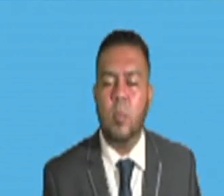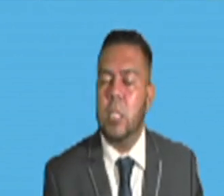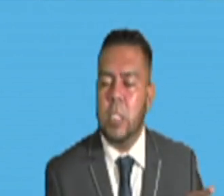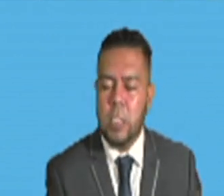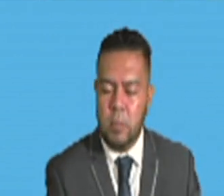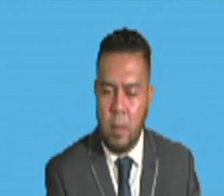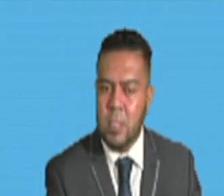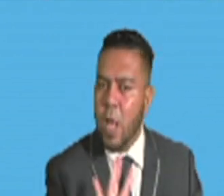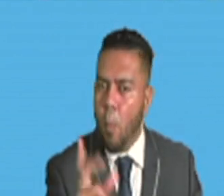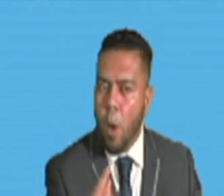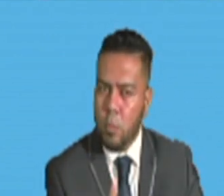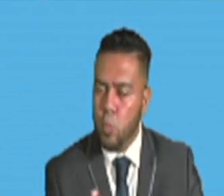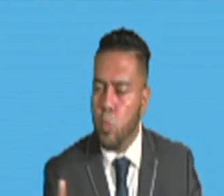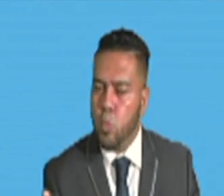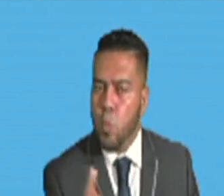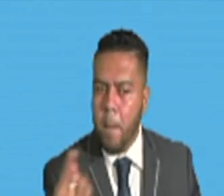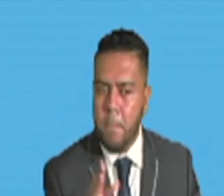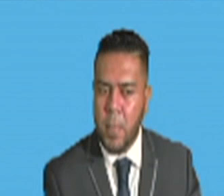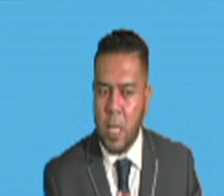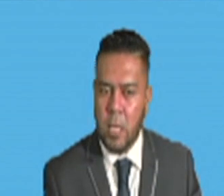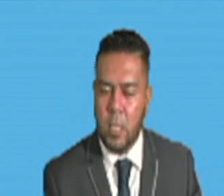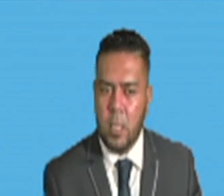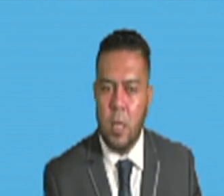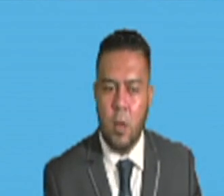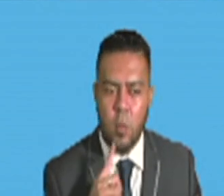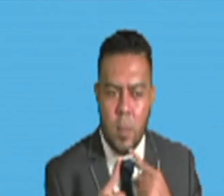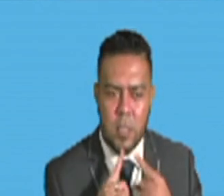somebody who made that comment with somebody who sits behind him.